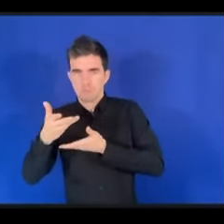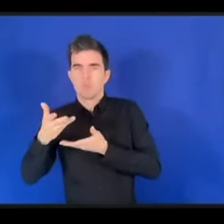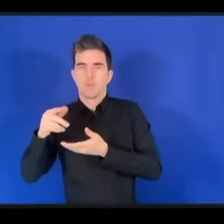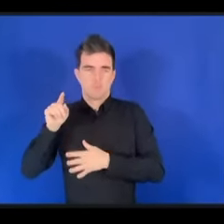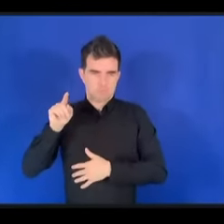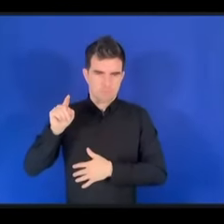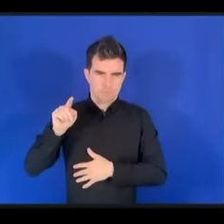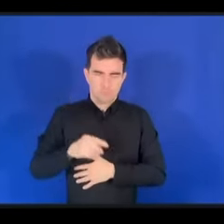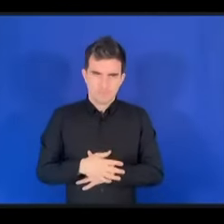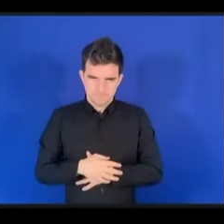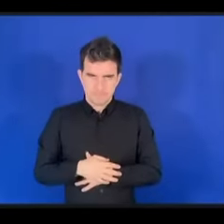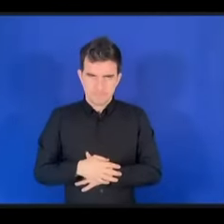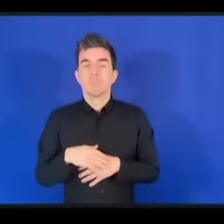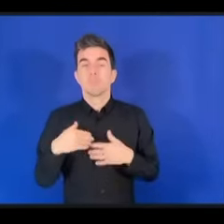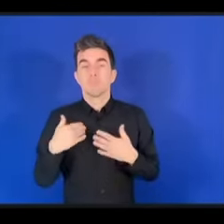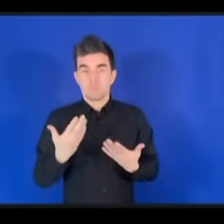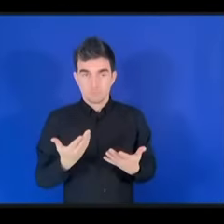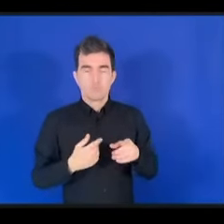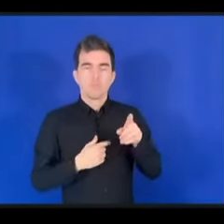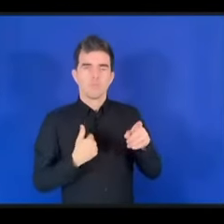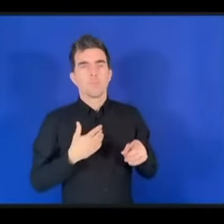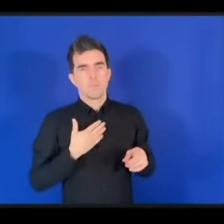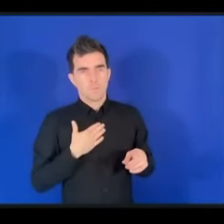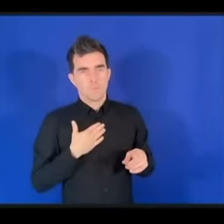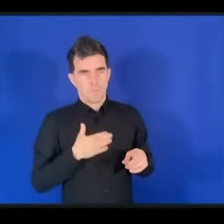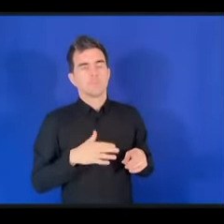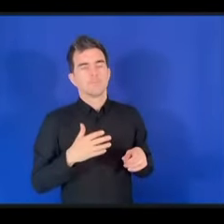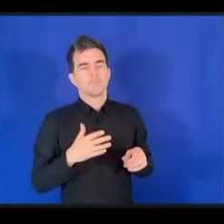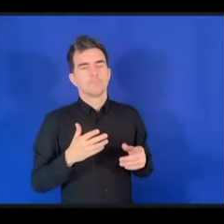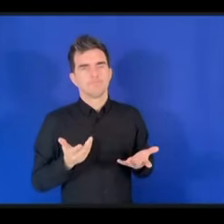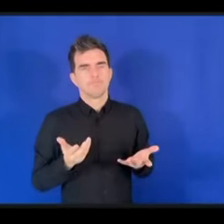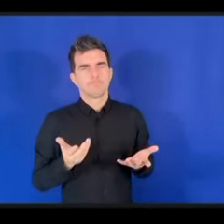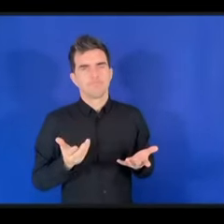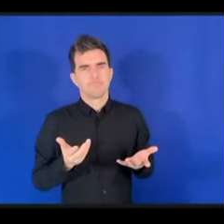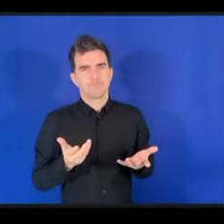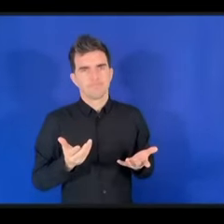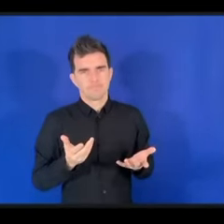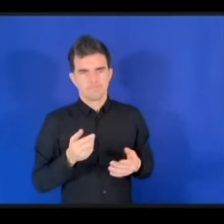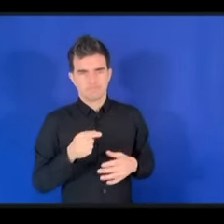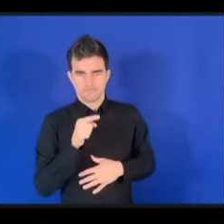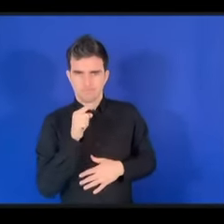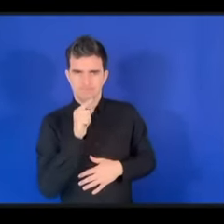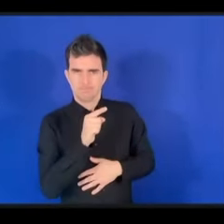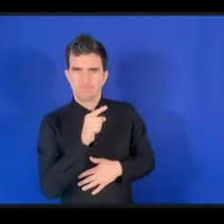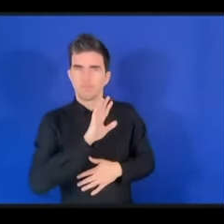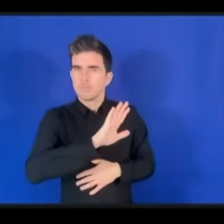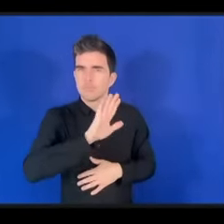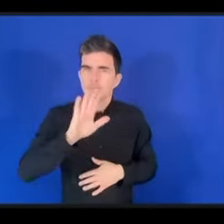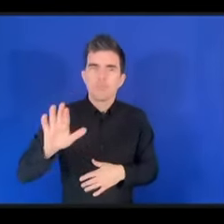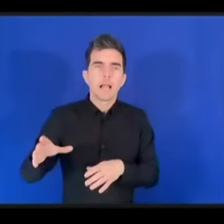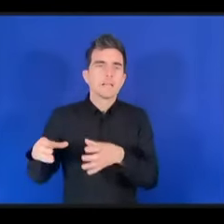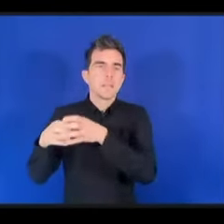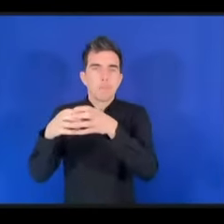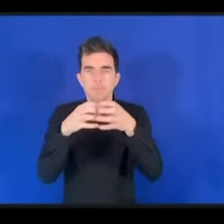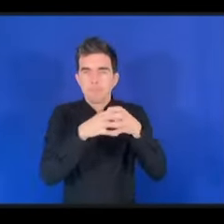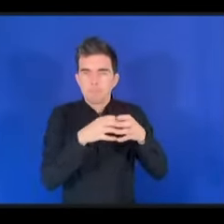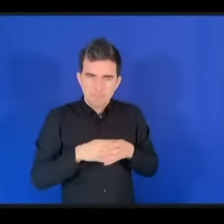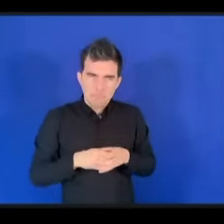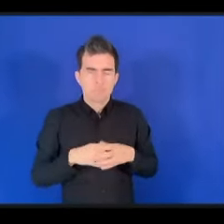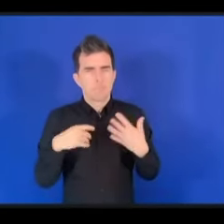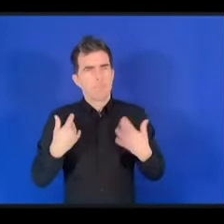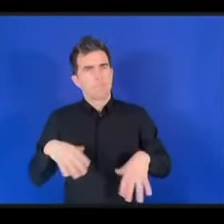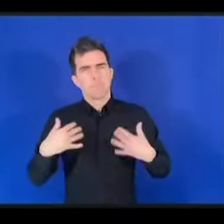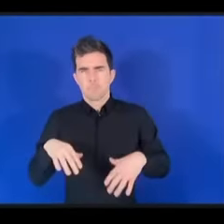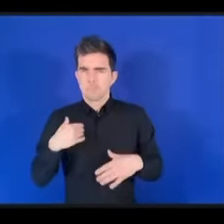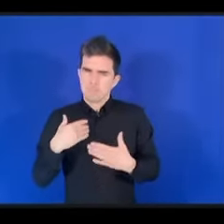in particular Ida-san and their teams. We are extremely grateful for their efforts and commend them for an impeccable logistical